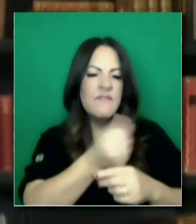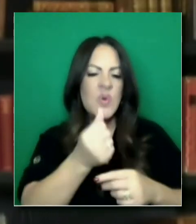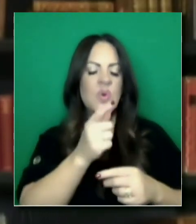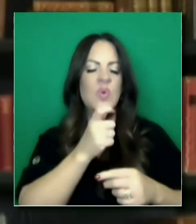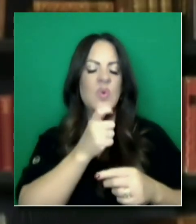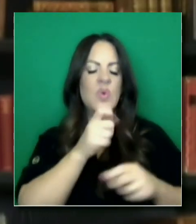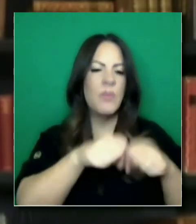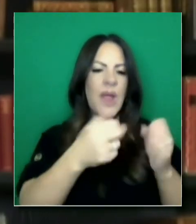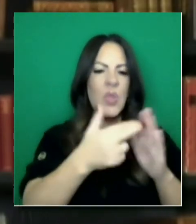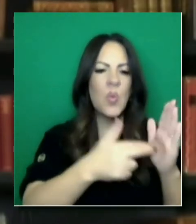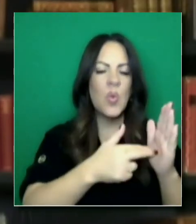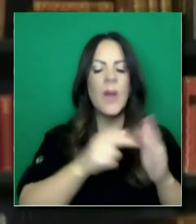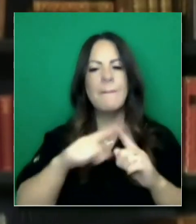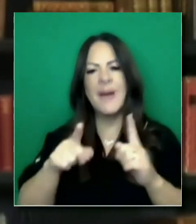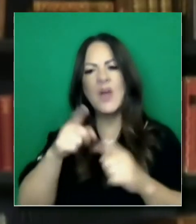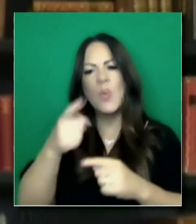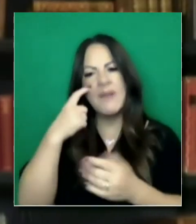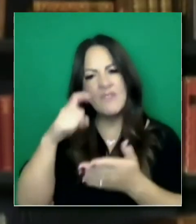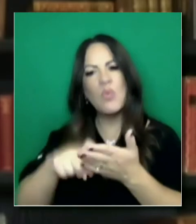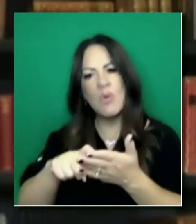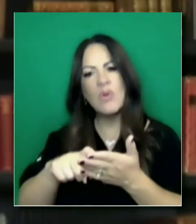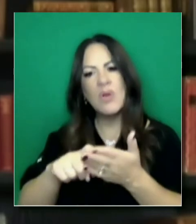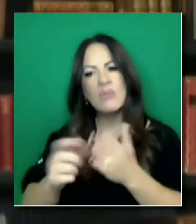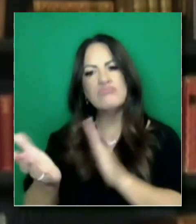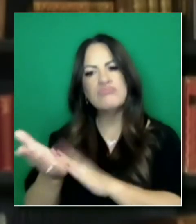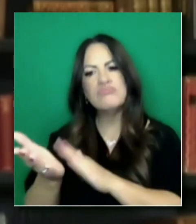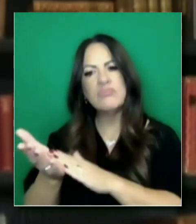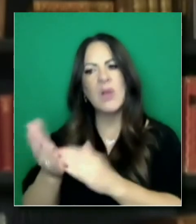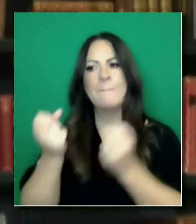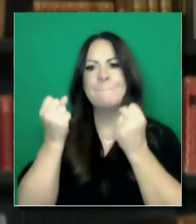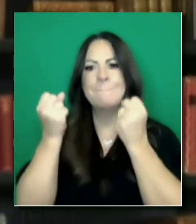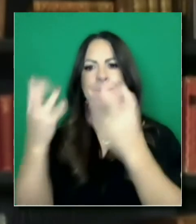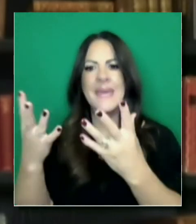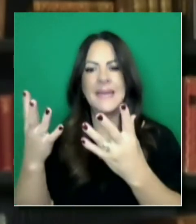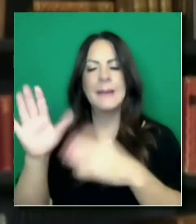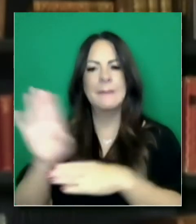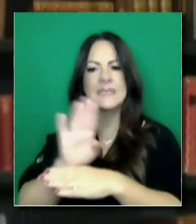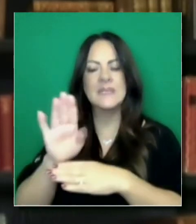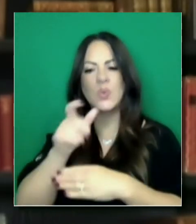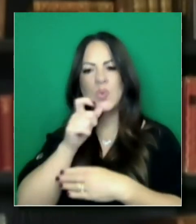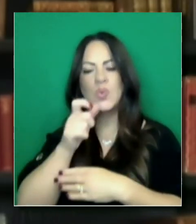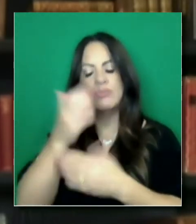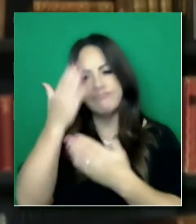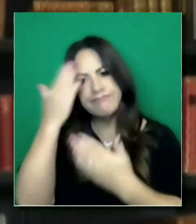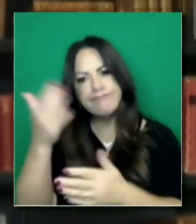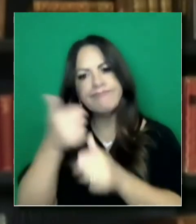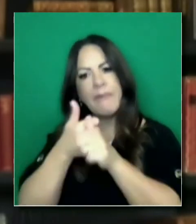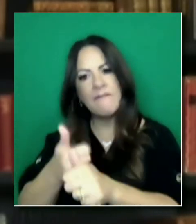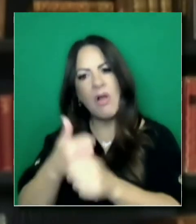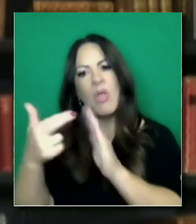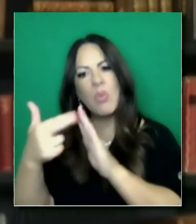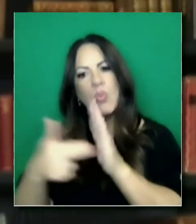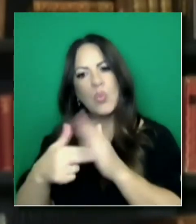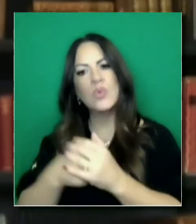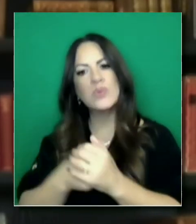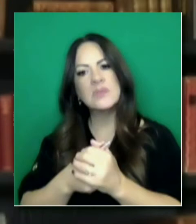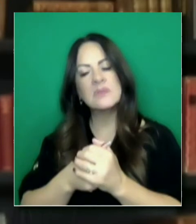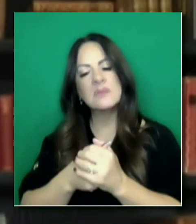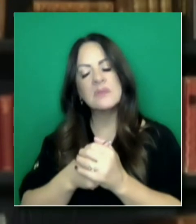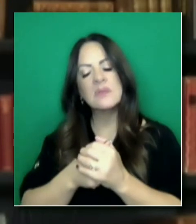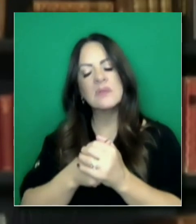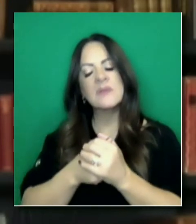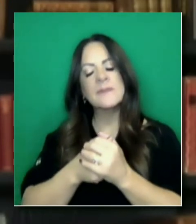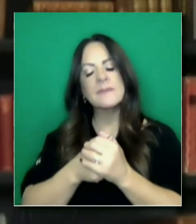thing. And I think you'll see that, and we'll again provide you an update on the numbers we socialized last week to sort of prove that